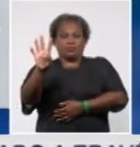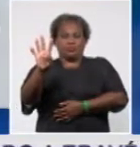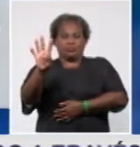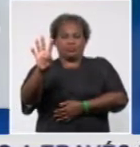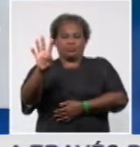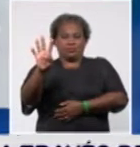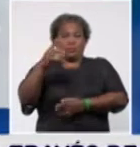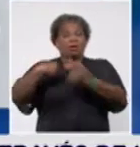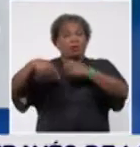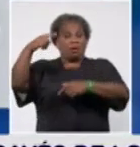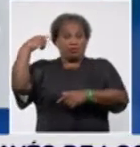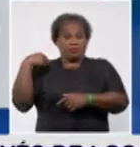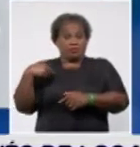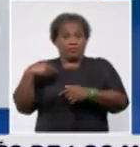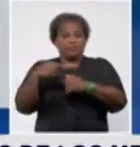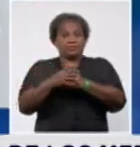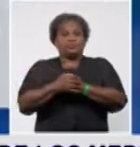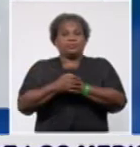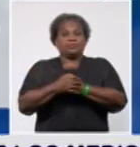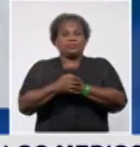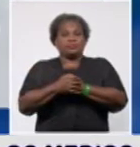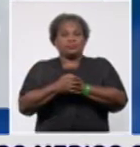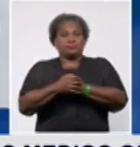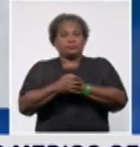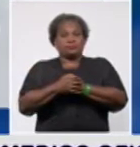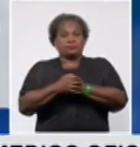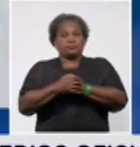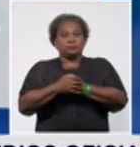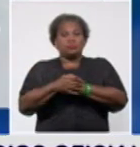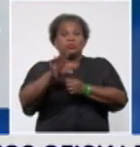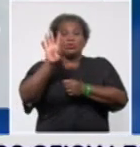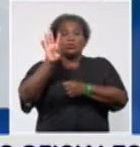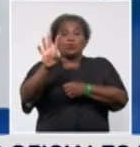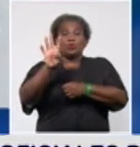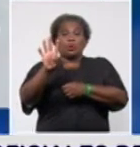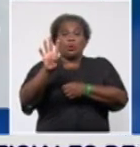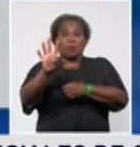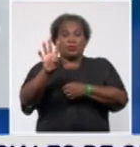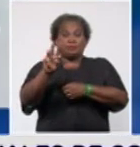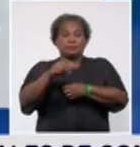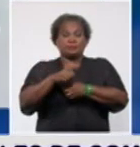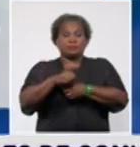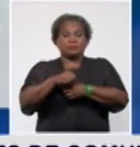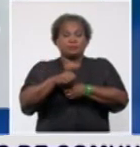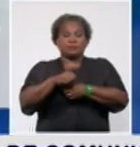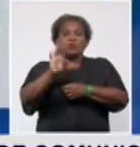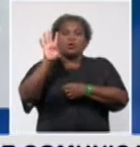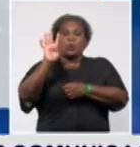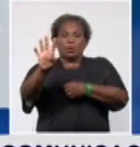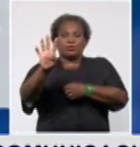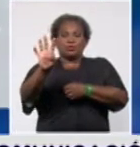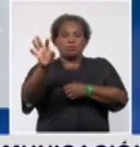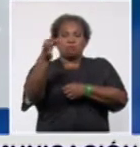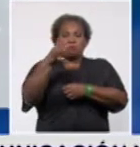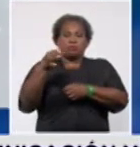The 4 cases from Ciego de Ávila belong to the municipality of the same name.